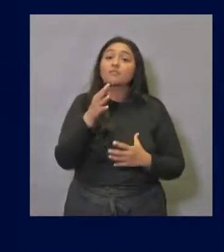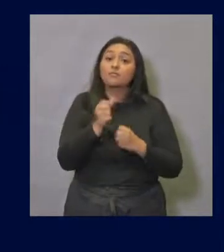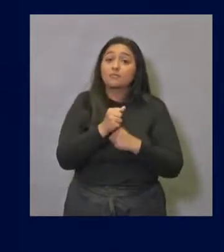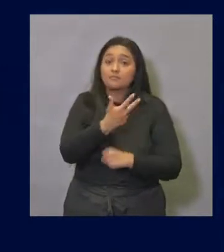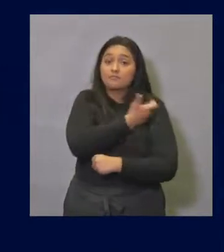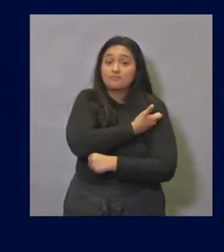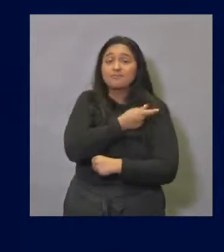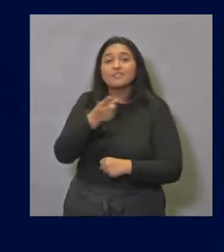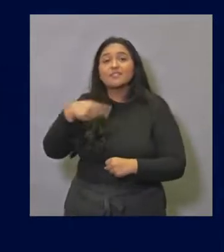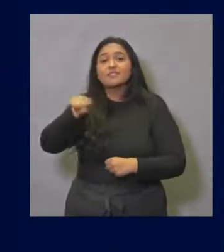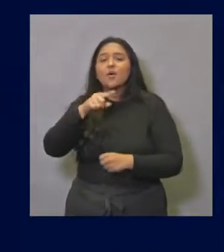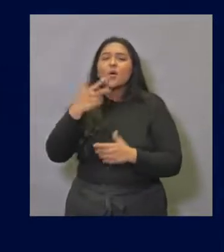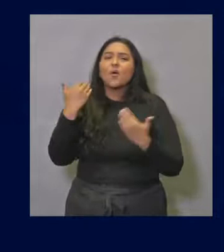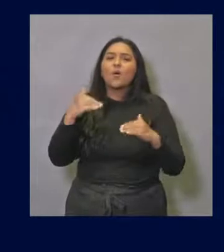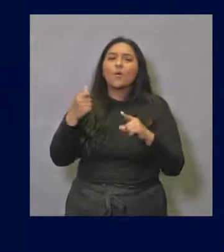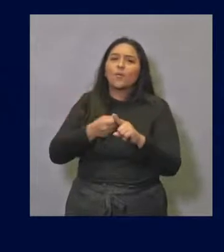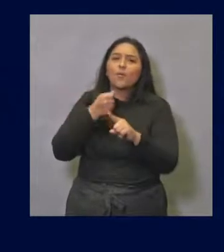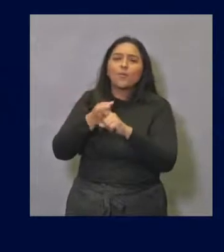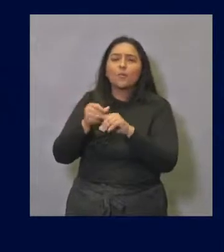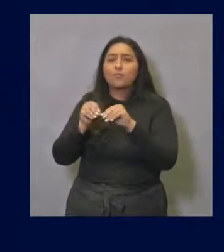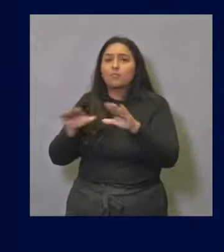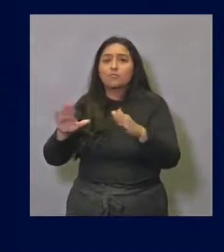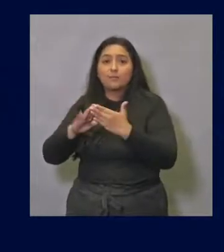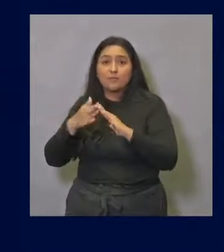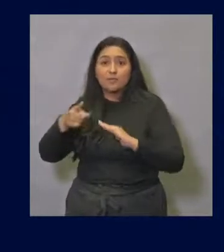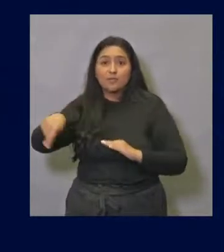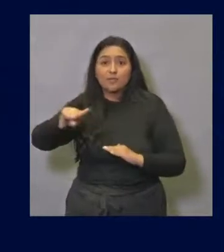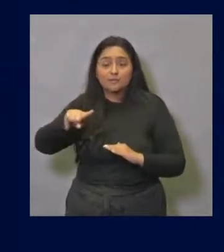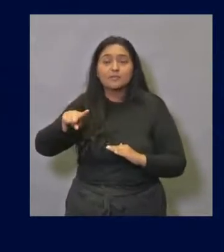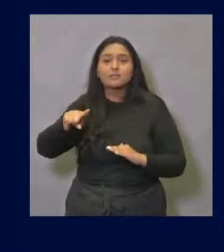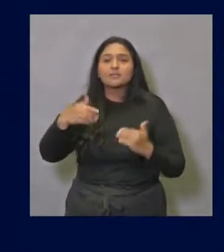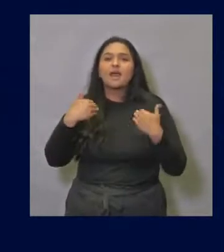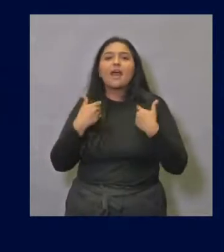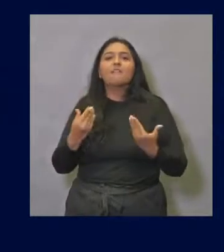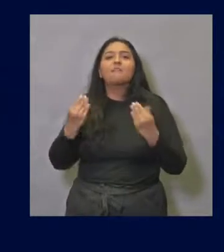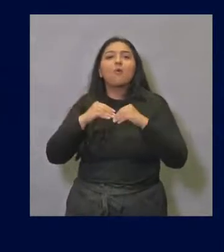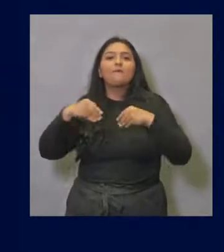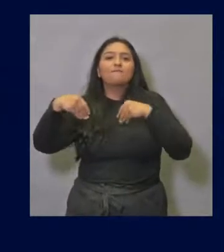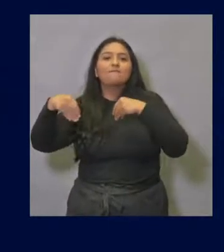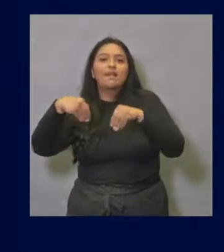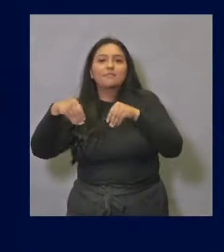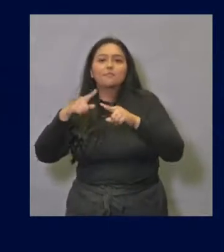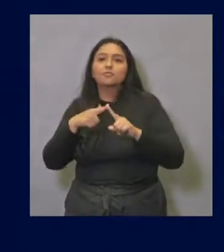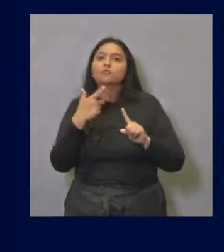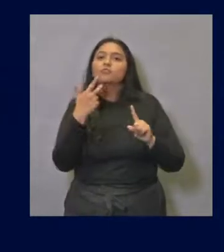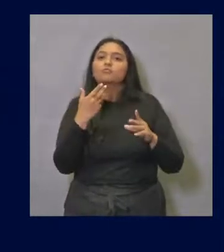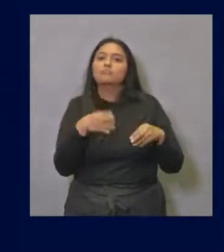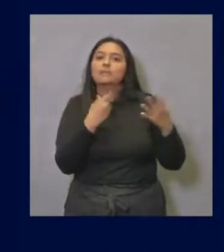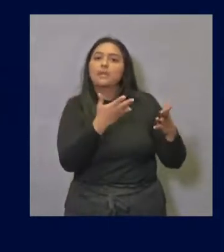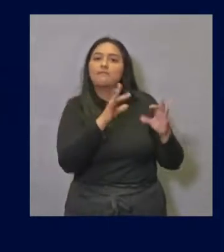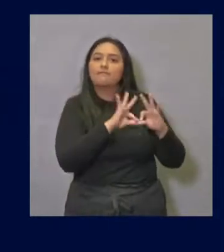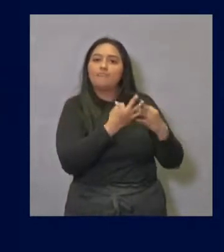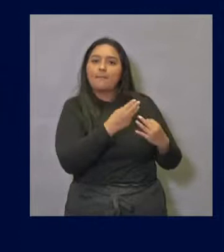had flexibility to vaccinate family members of eligible residents for the past couple of weeks, and they will continue with